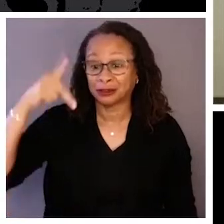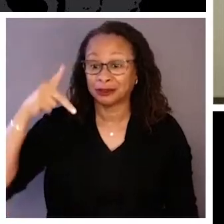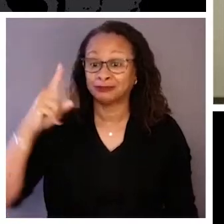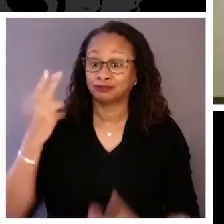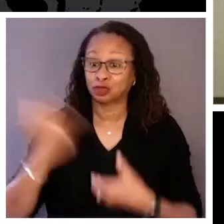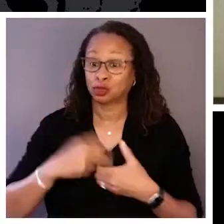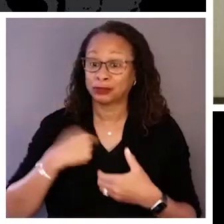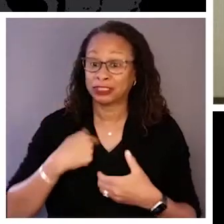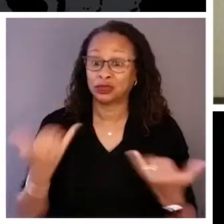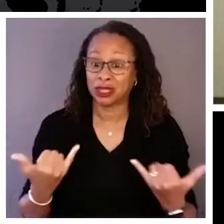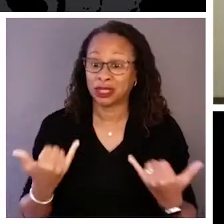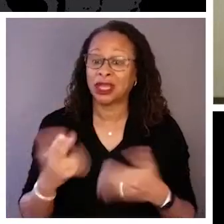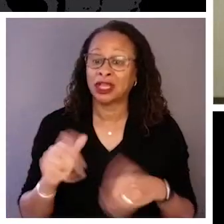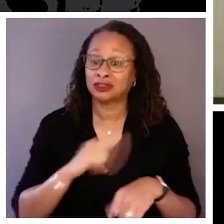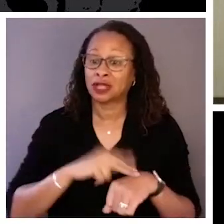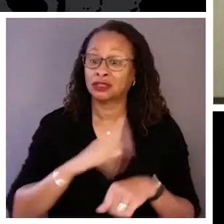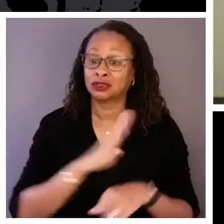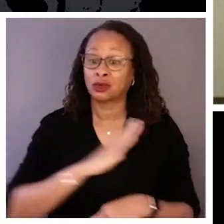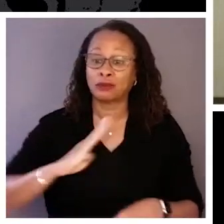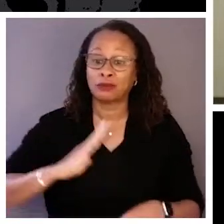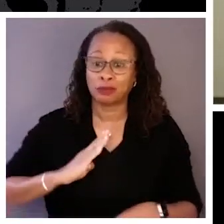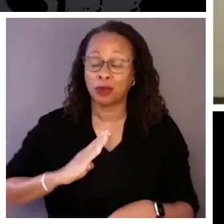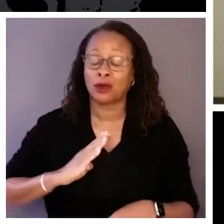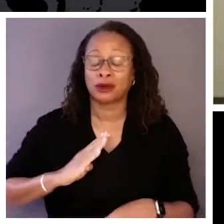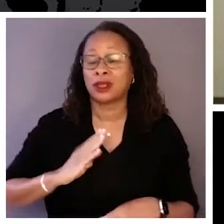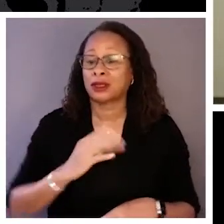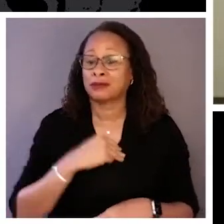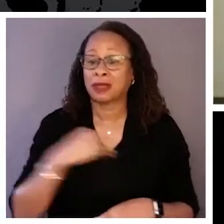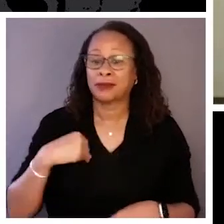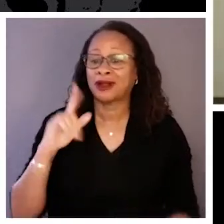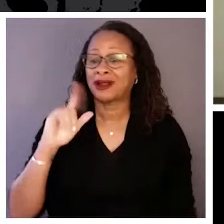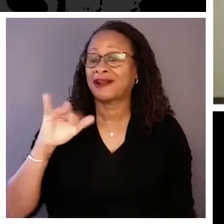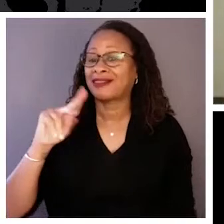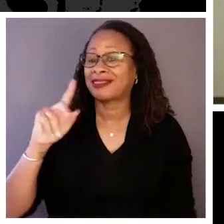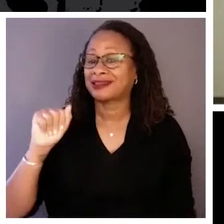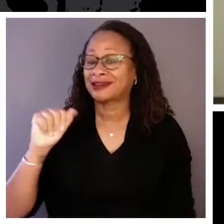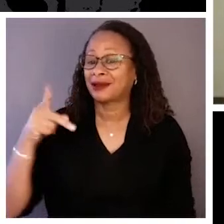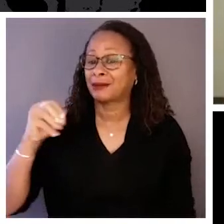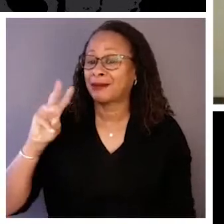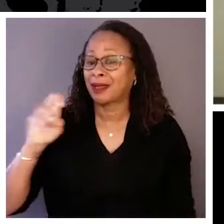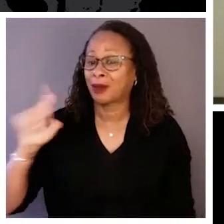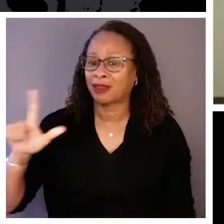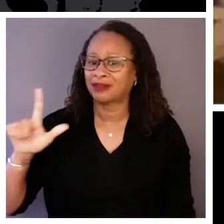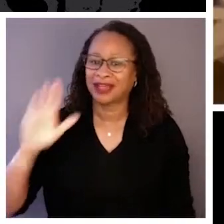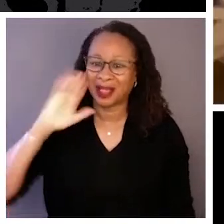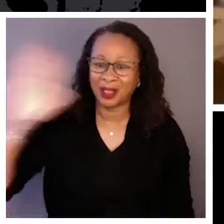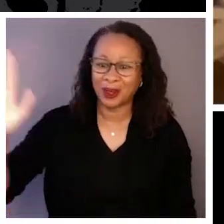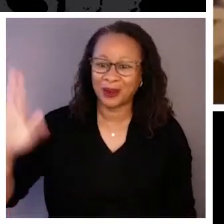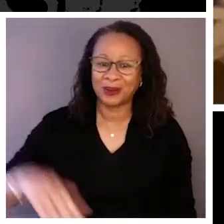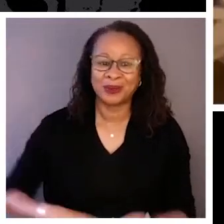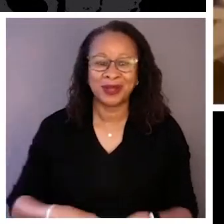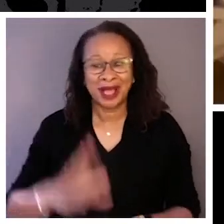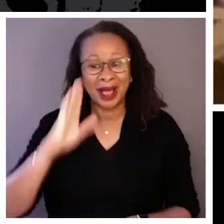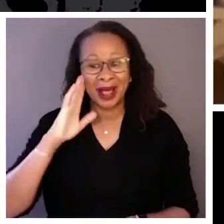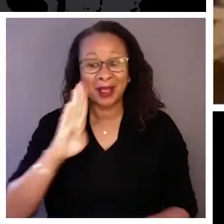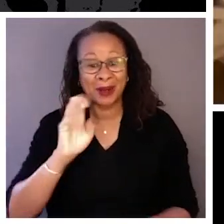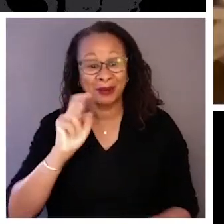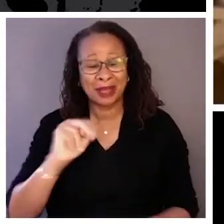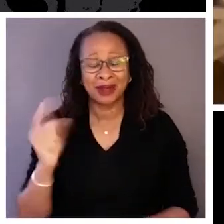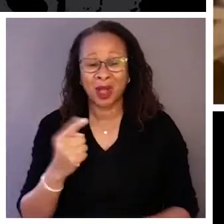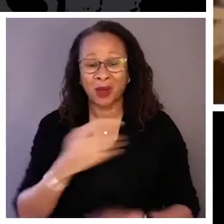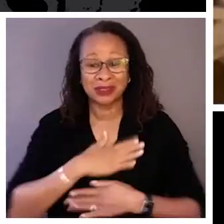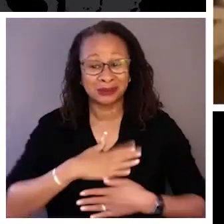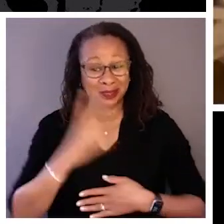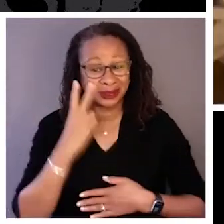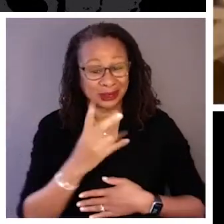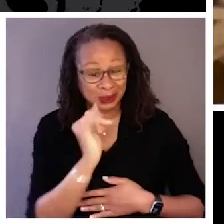Board Member and a dear friend of mine, Linda Powell. Hello, Linda. Always such a pleasure to see you. Hello, Ben. It is always such a pleasure to see